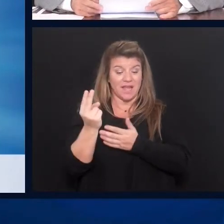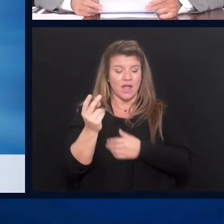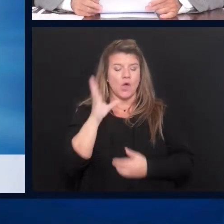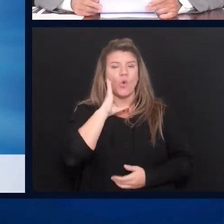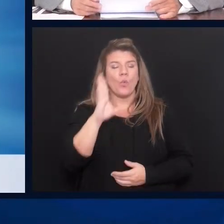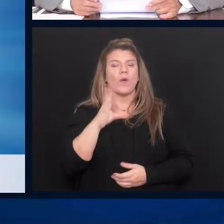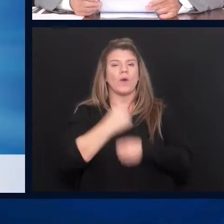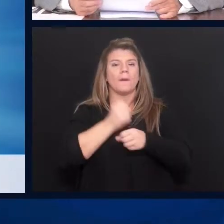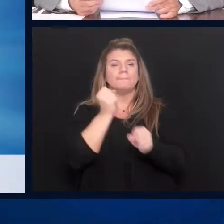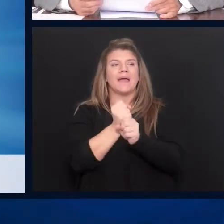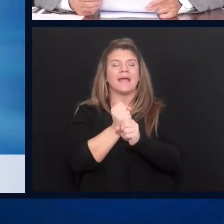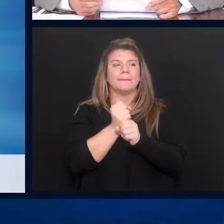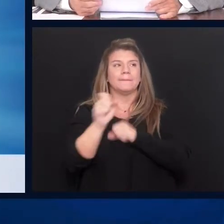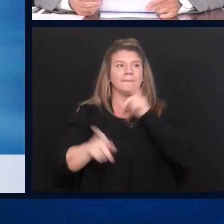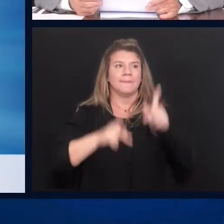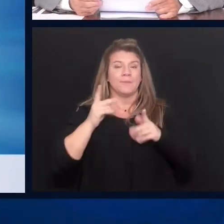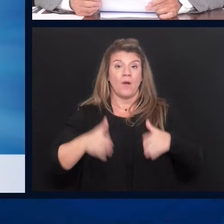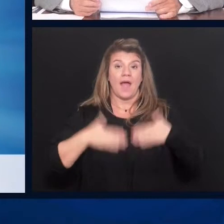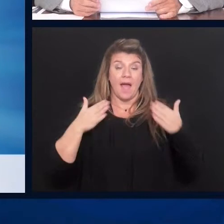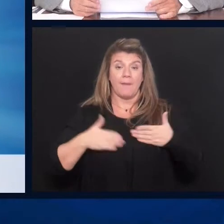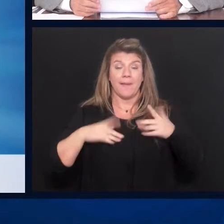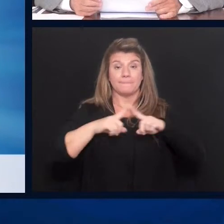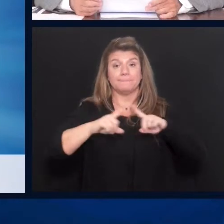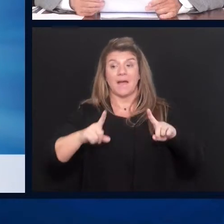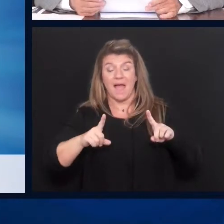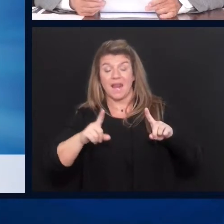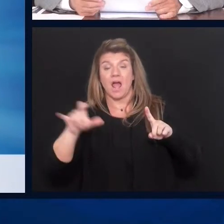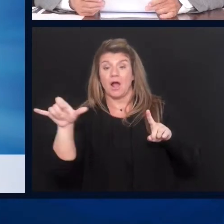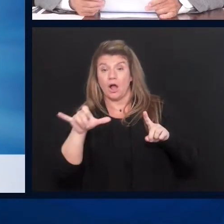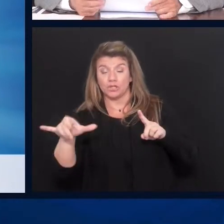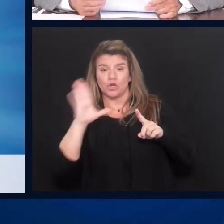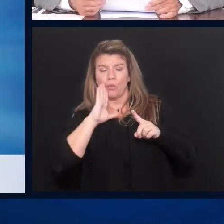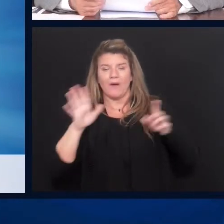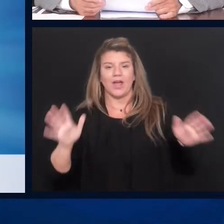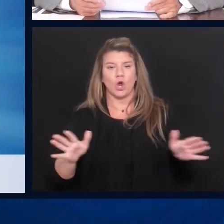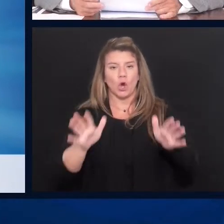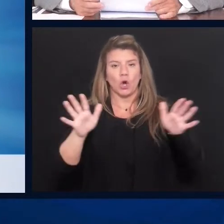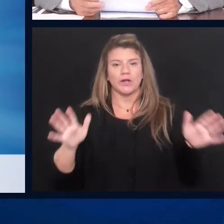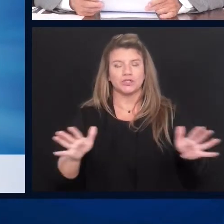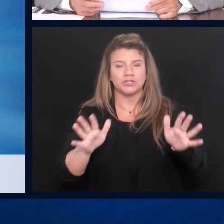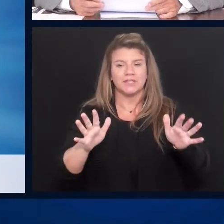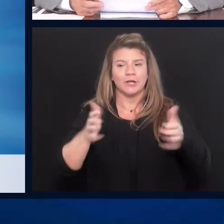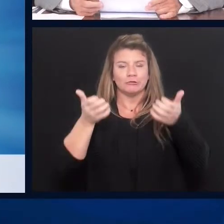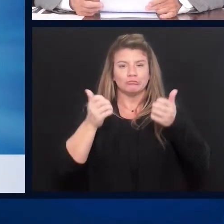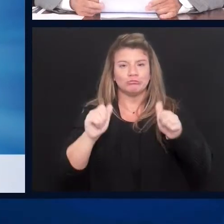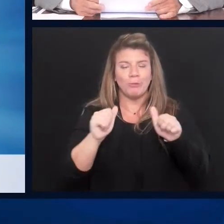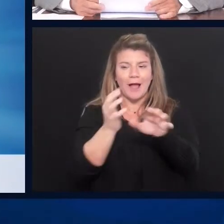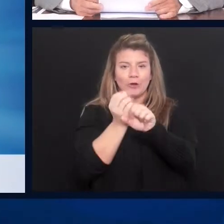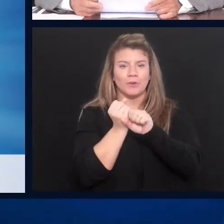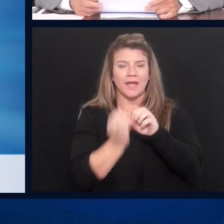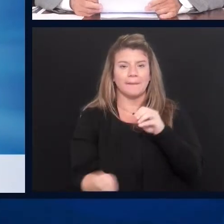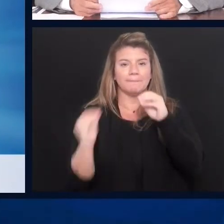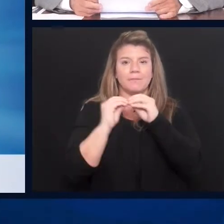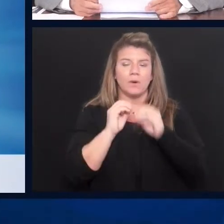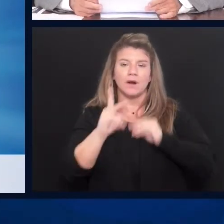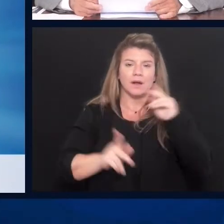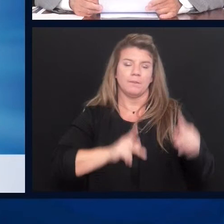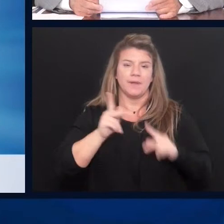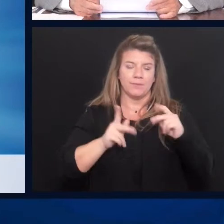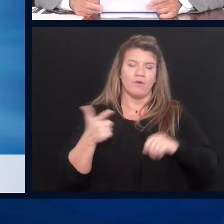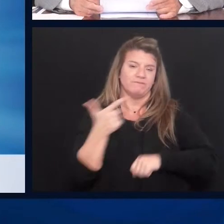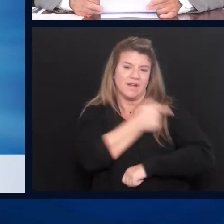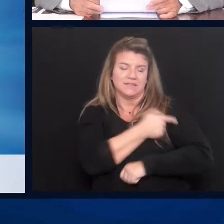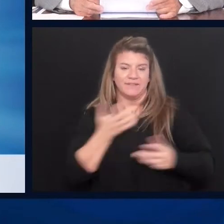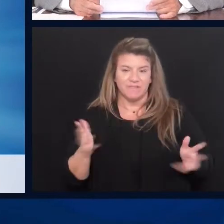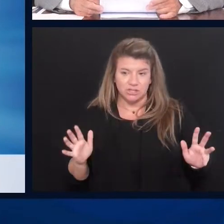people really happy, but more than anything, we'll continue to encourage and continue to try to get especially our young people across the